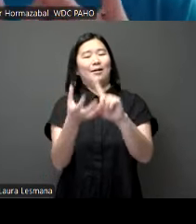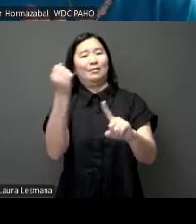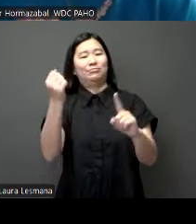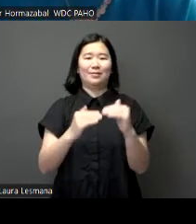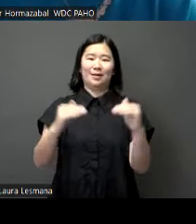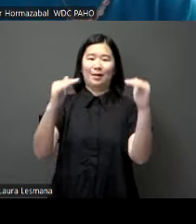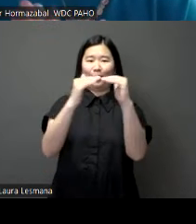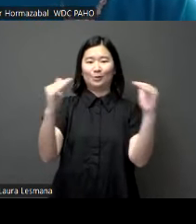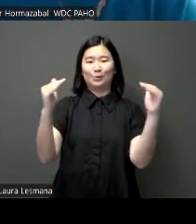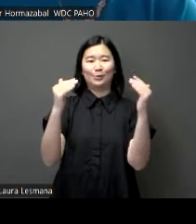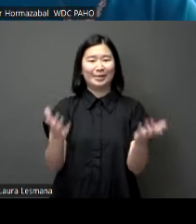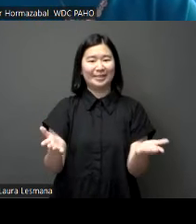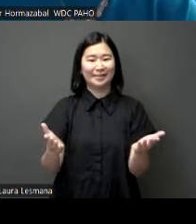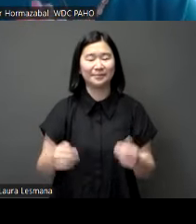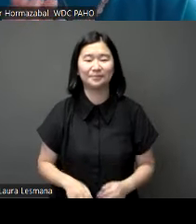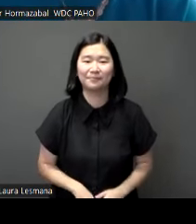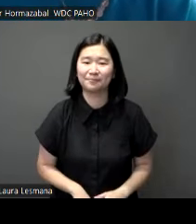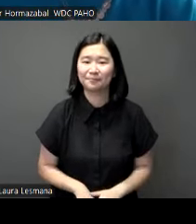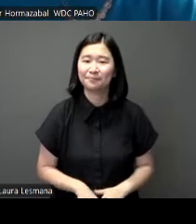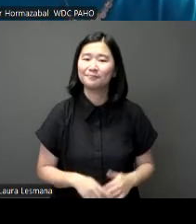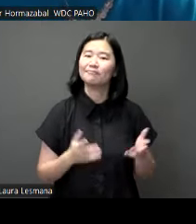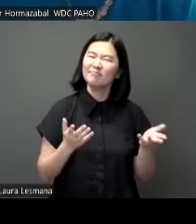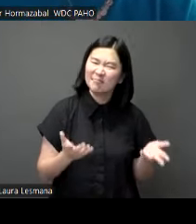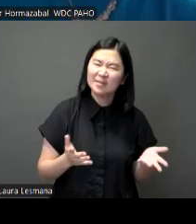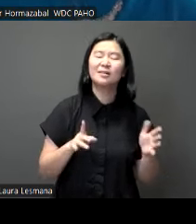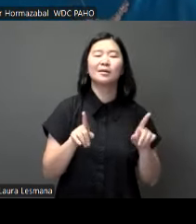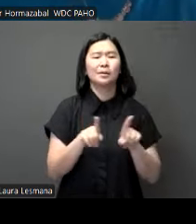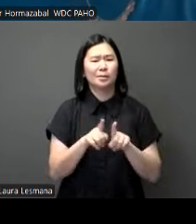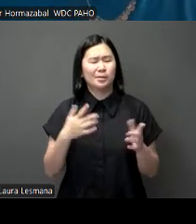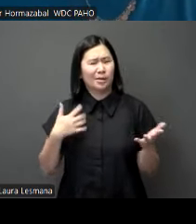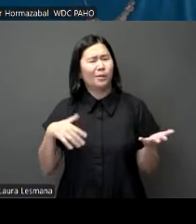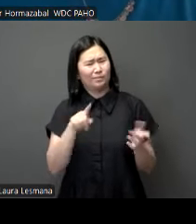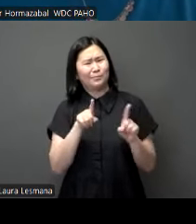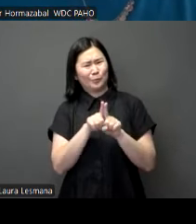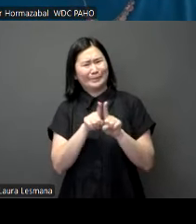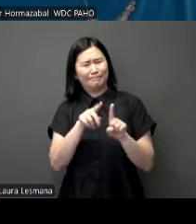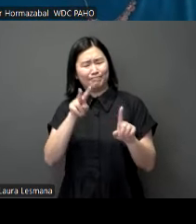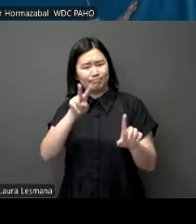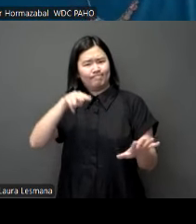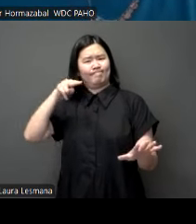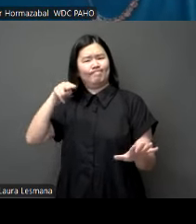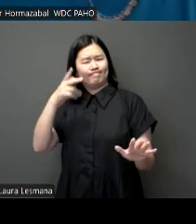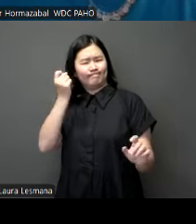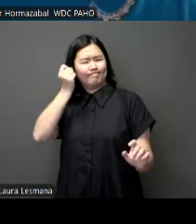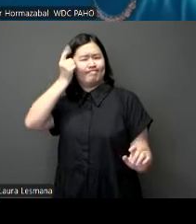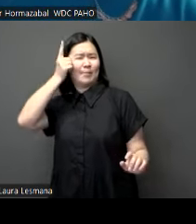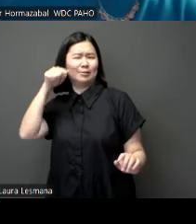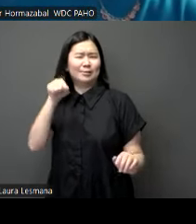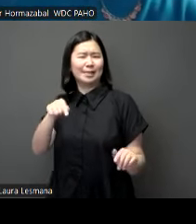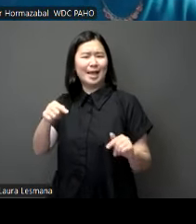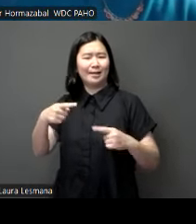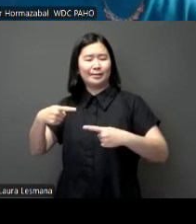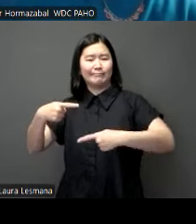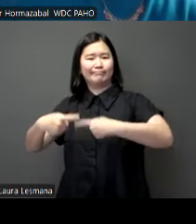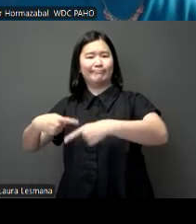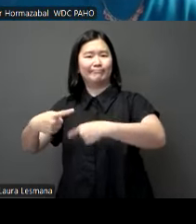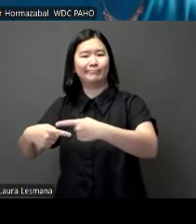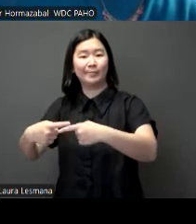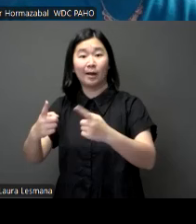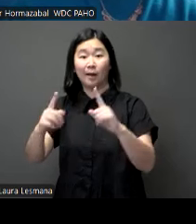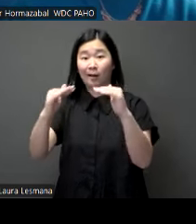how to work and what the social participation is. And with this, we go into the last stage, which is to